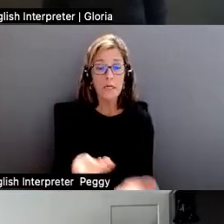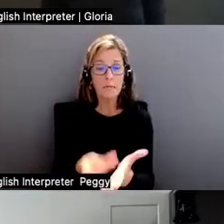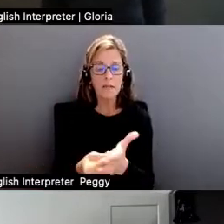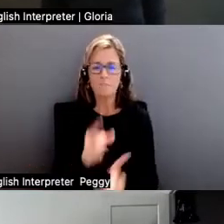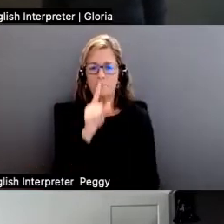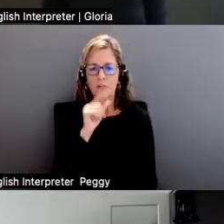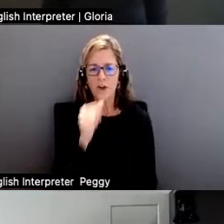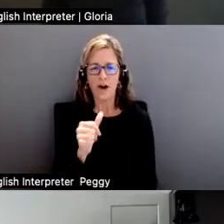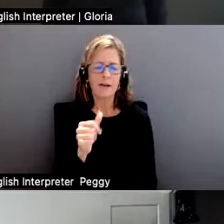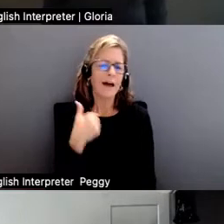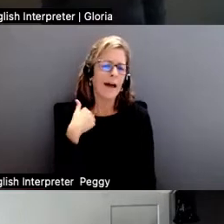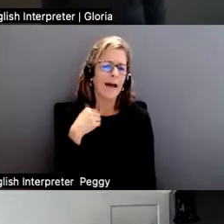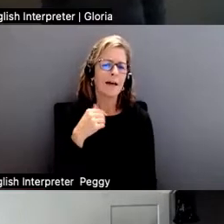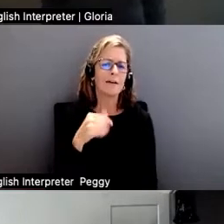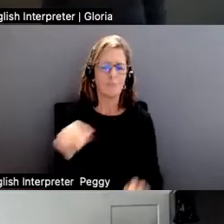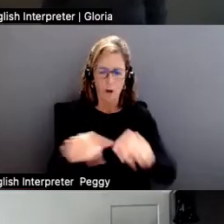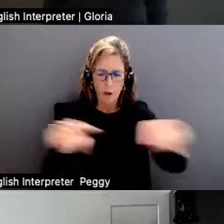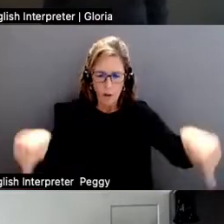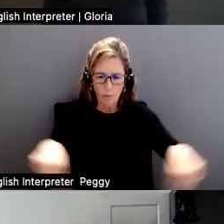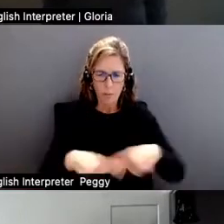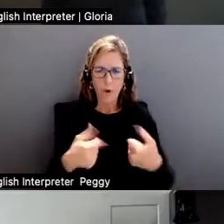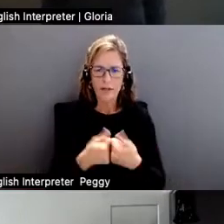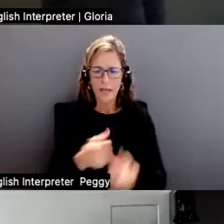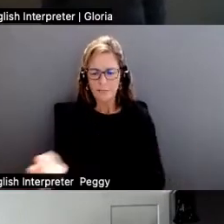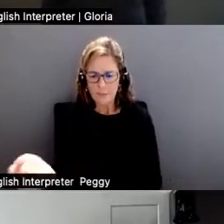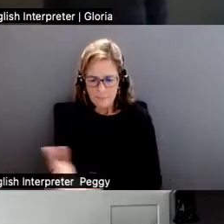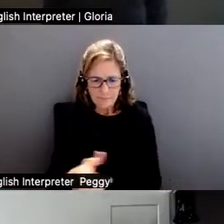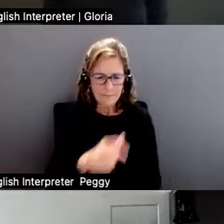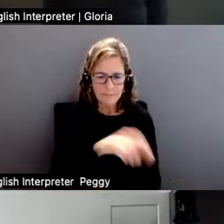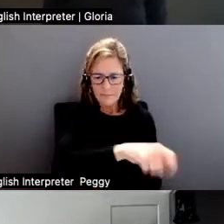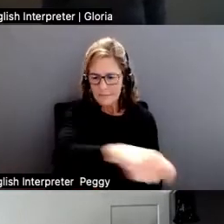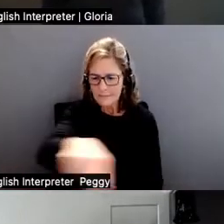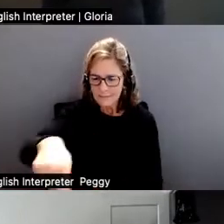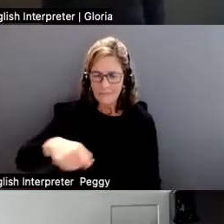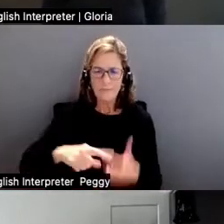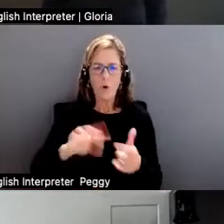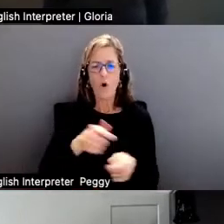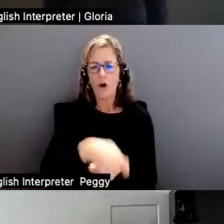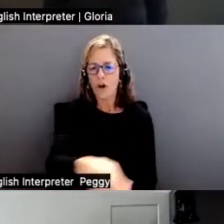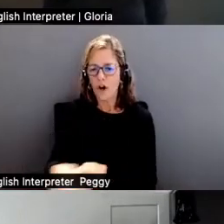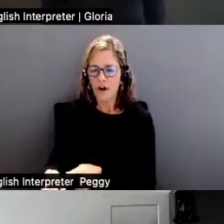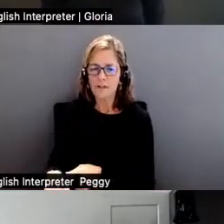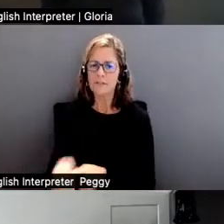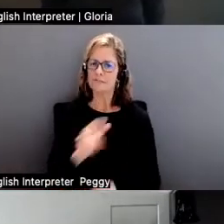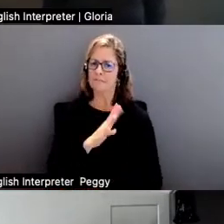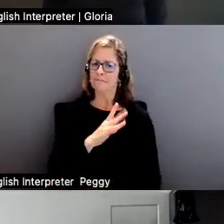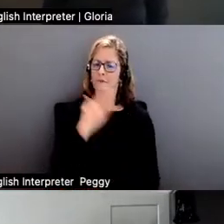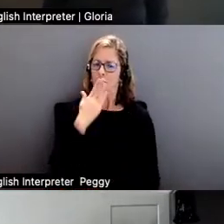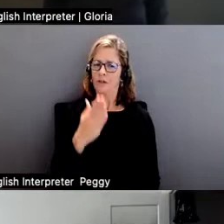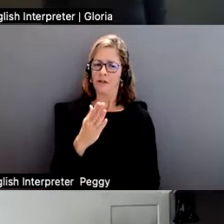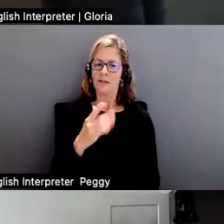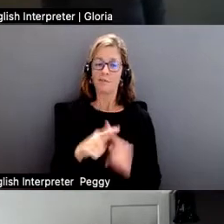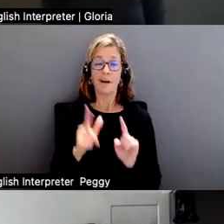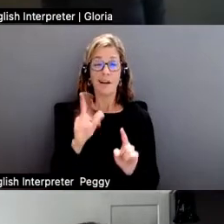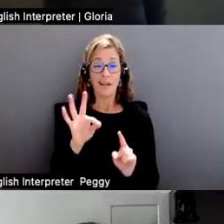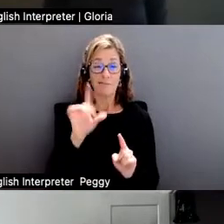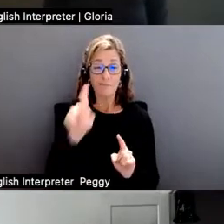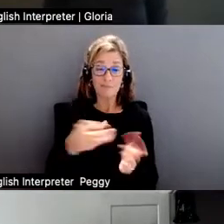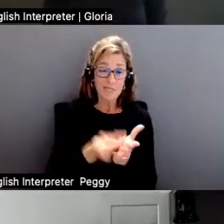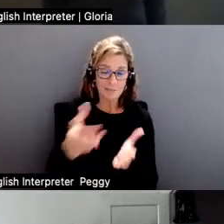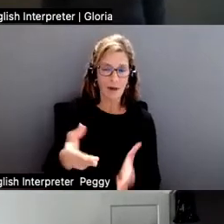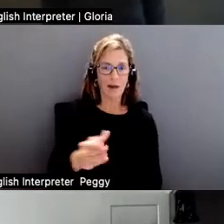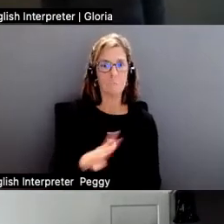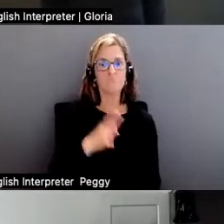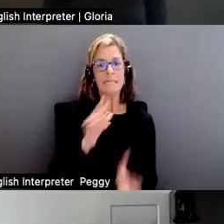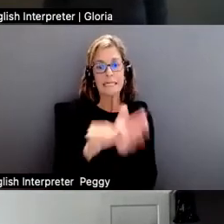and board games that are really reasonably priced, but if buying a gaming system for your perfect choice of video game is out of reach, and